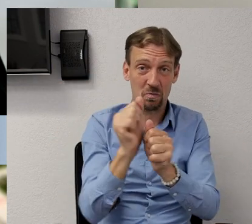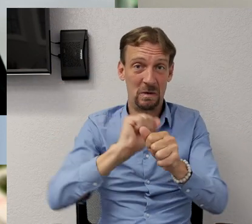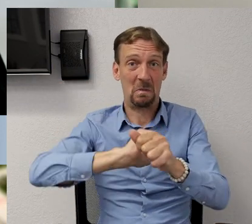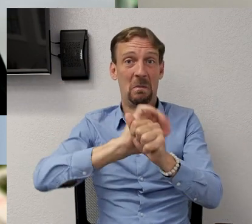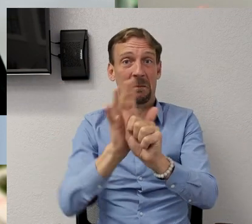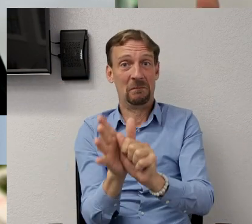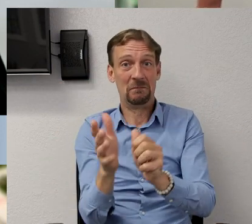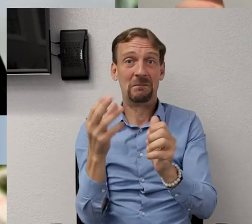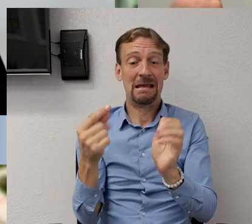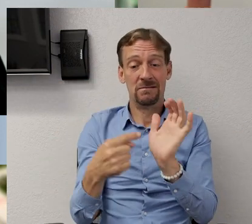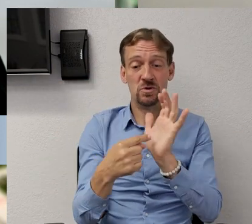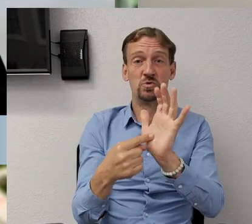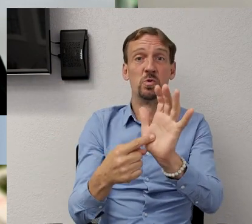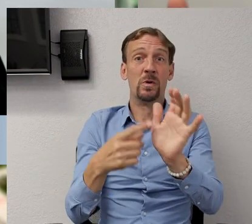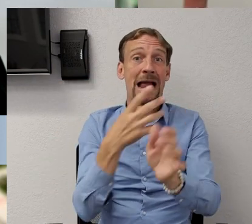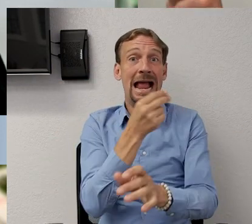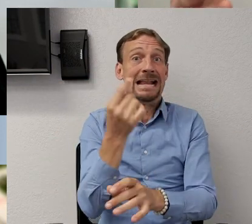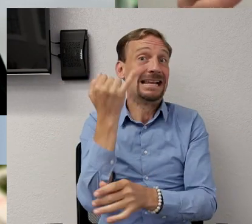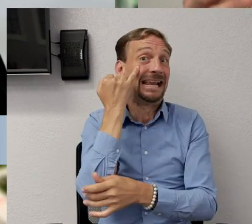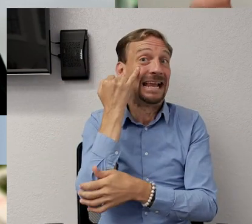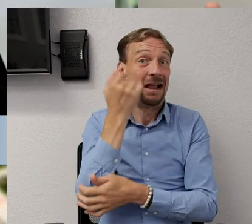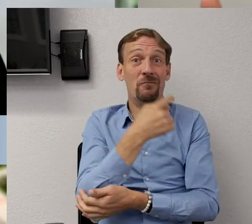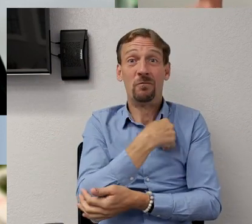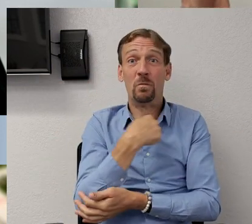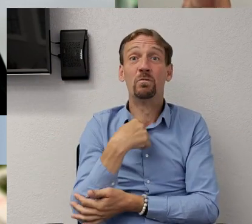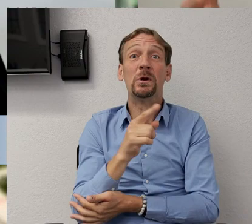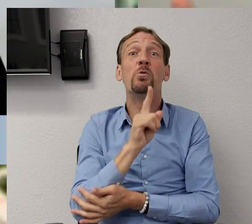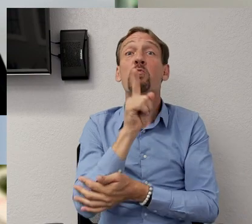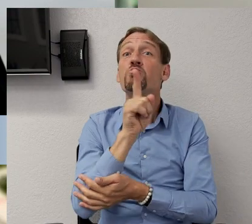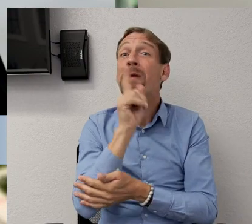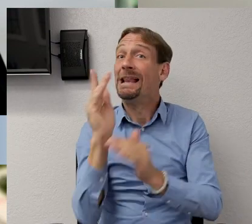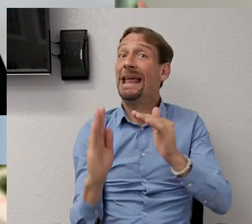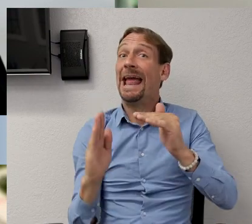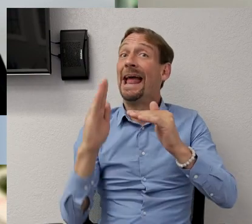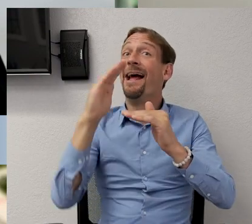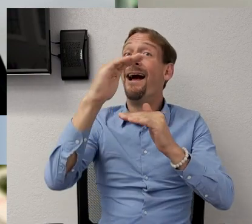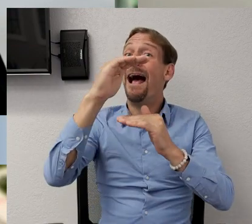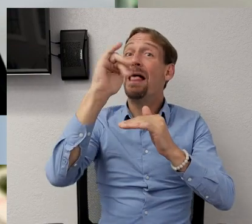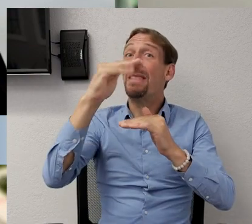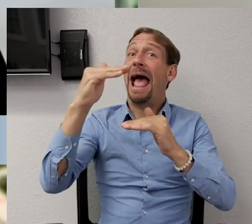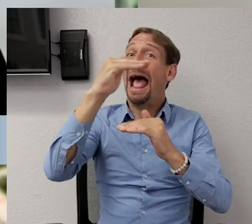indicate, and are we truly at that apex, that plateau. So. Yeah.